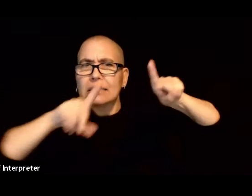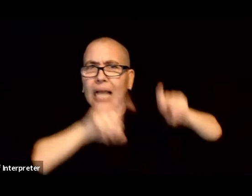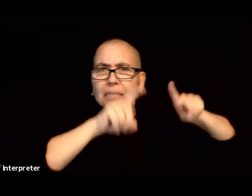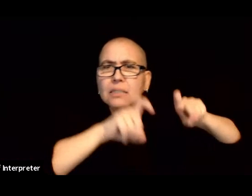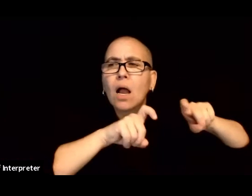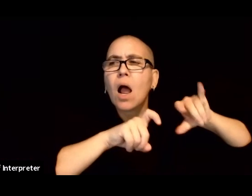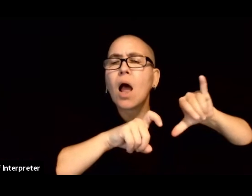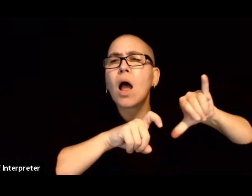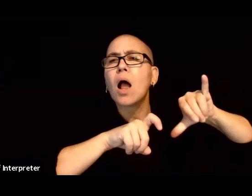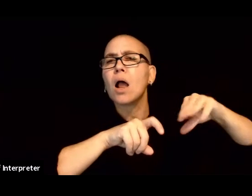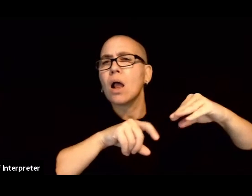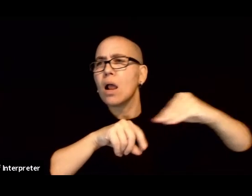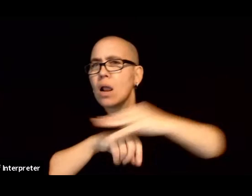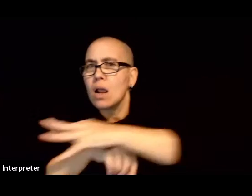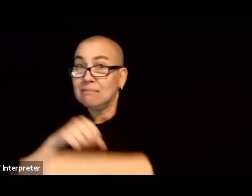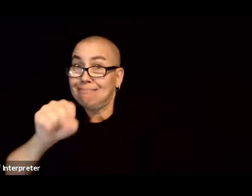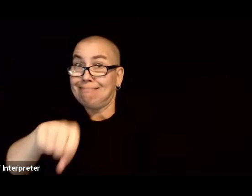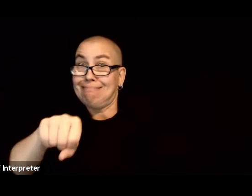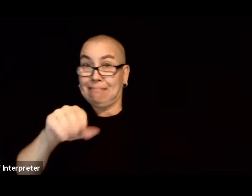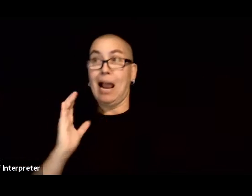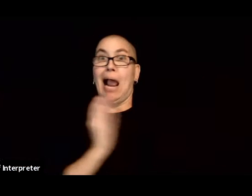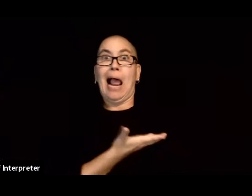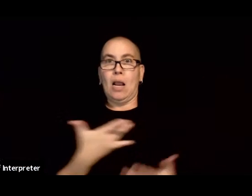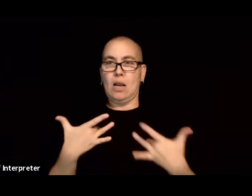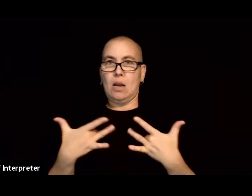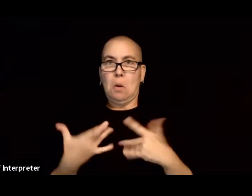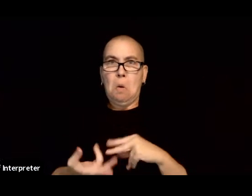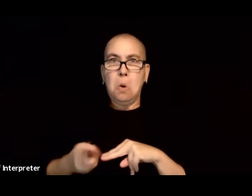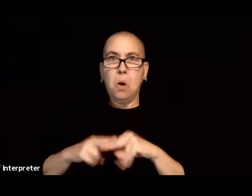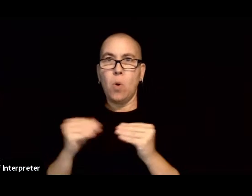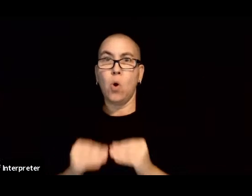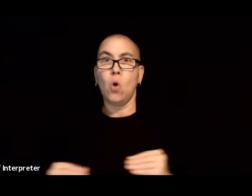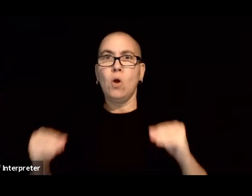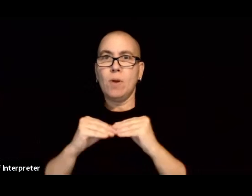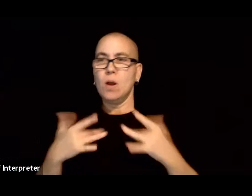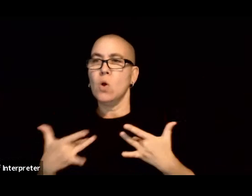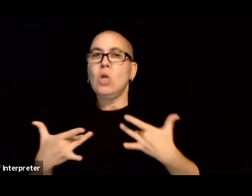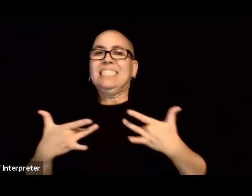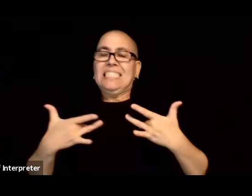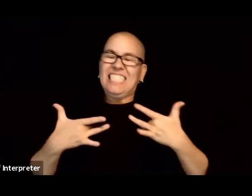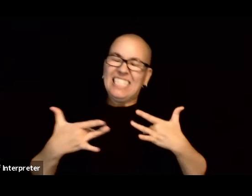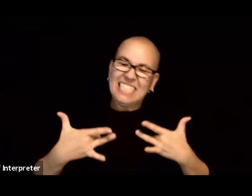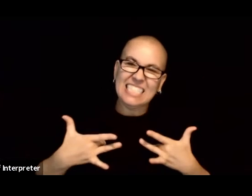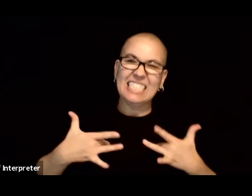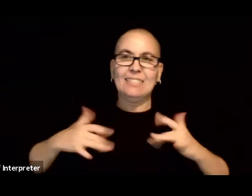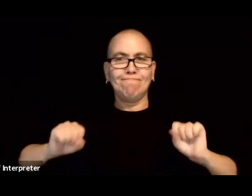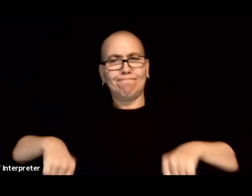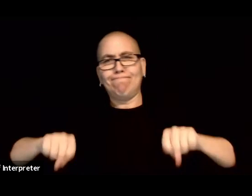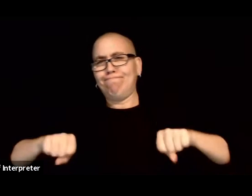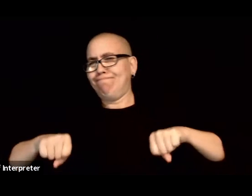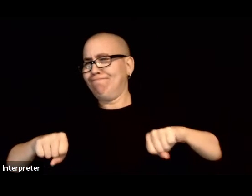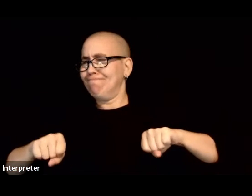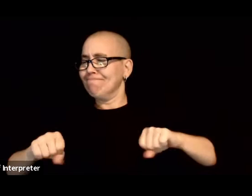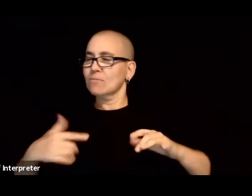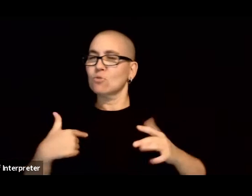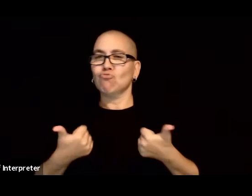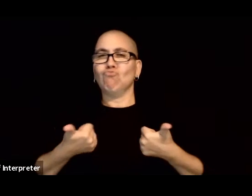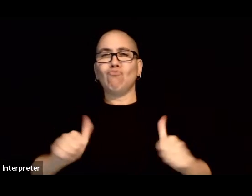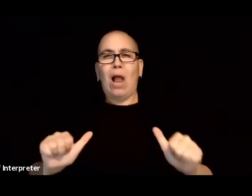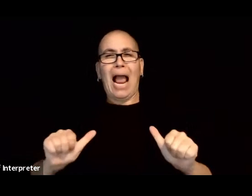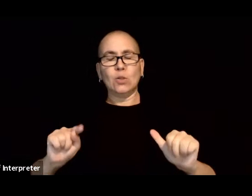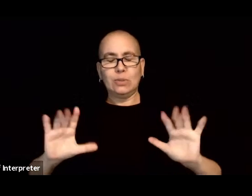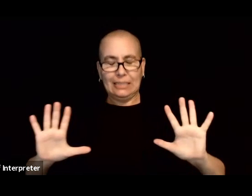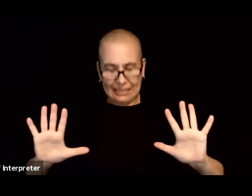and that we are really trying to dig deep into all the data that Chris and her team have about